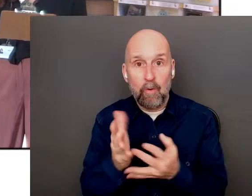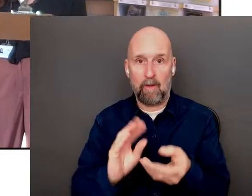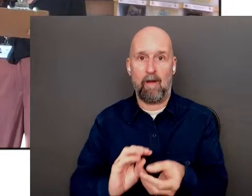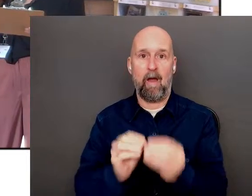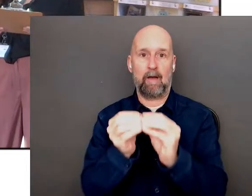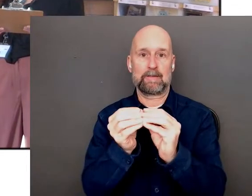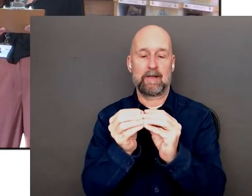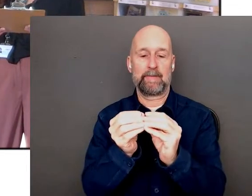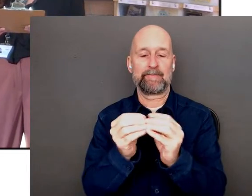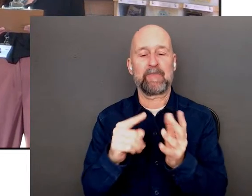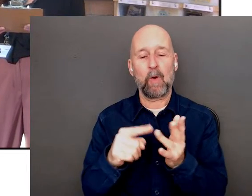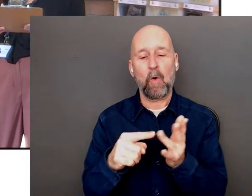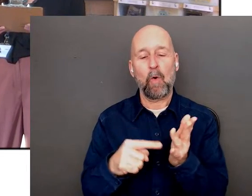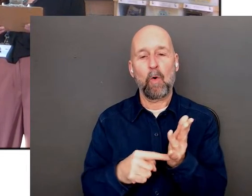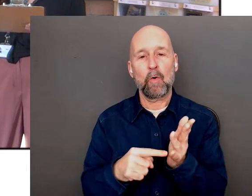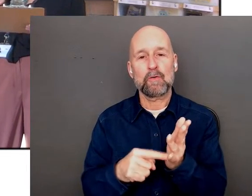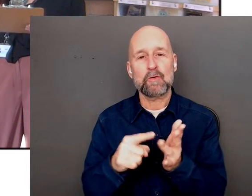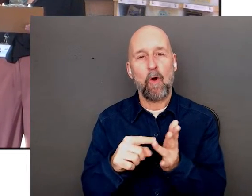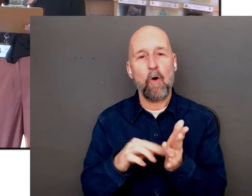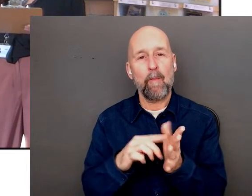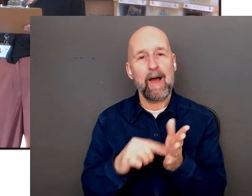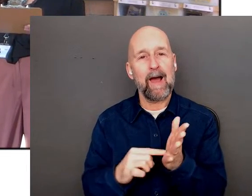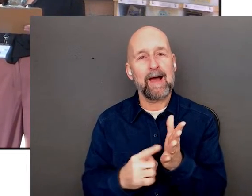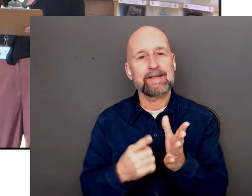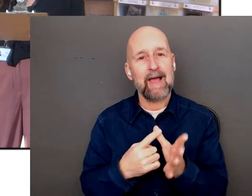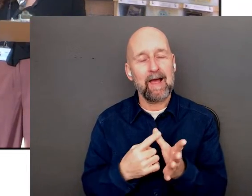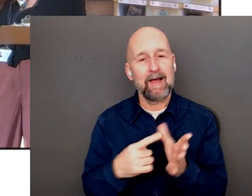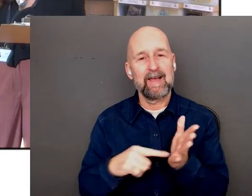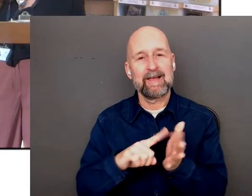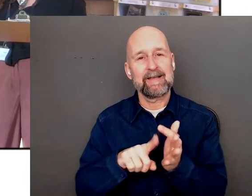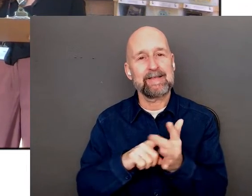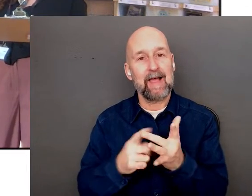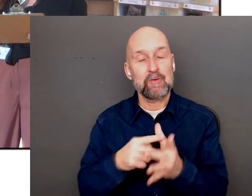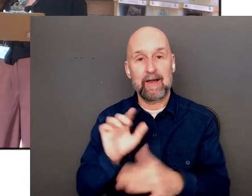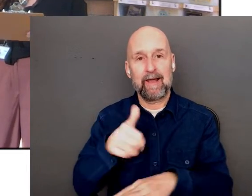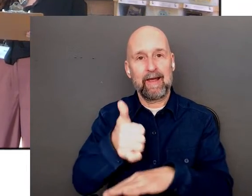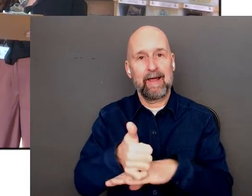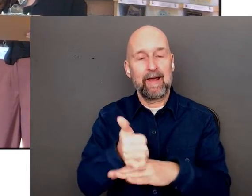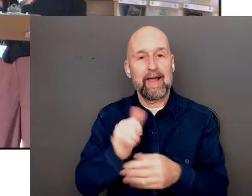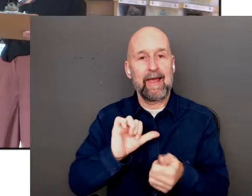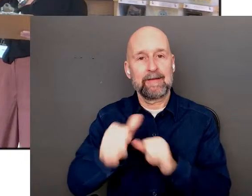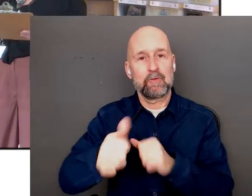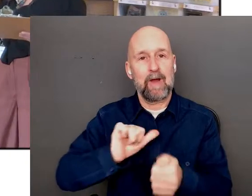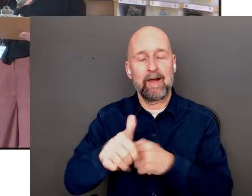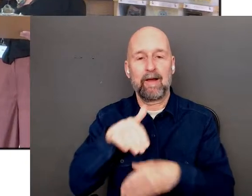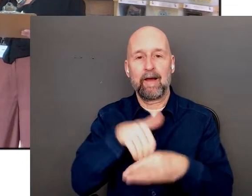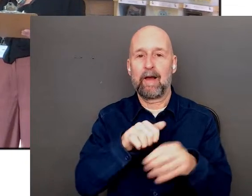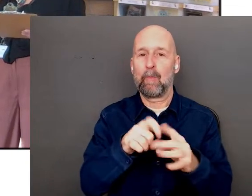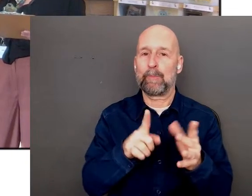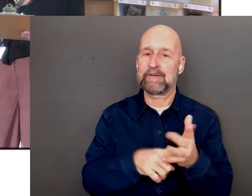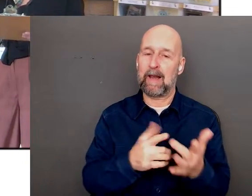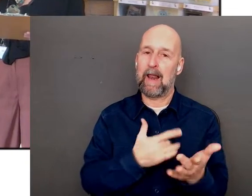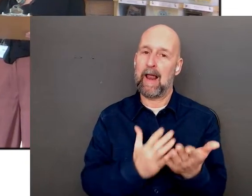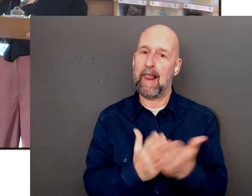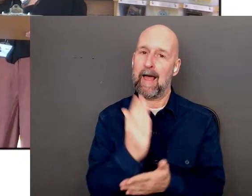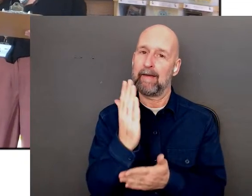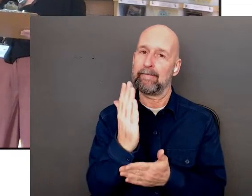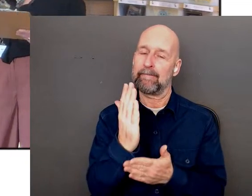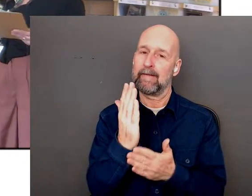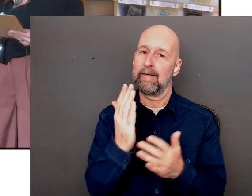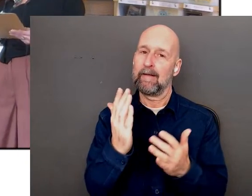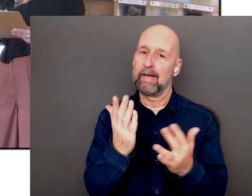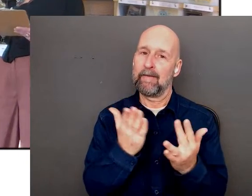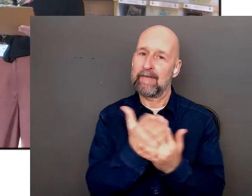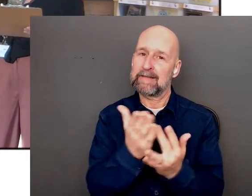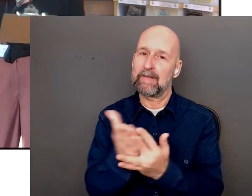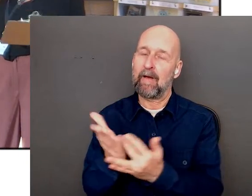work, Tetra, is an interactive installation and is part of the Bristol Light Festival, which is kickstarting today. So please go to